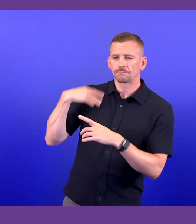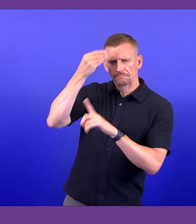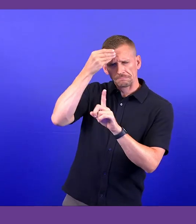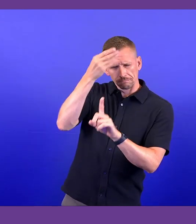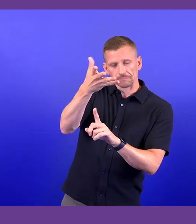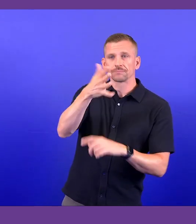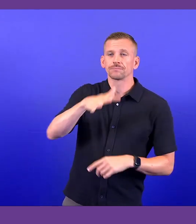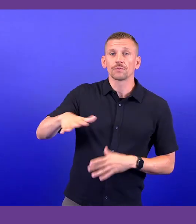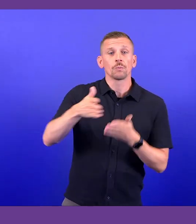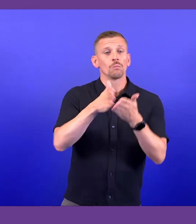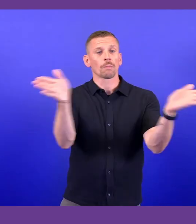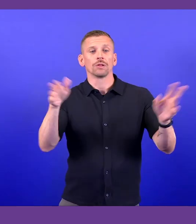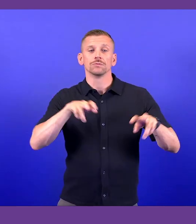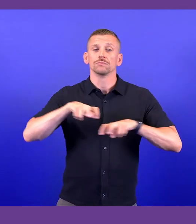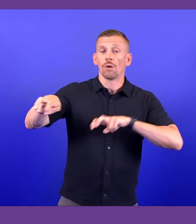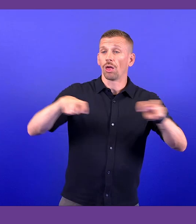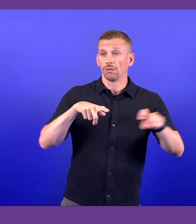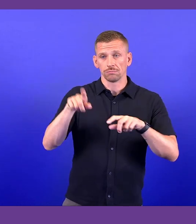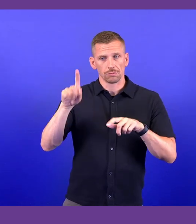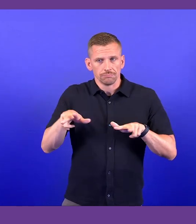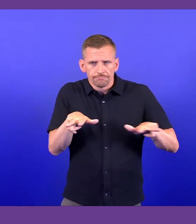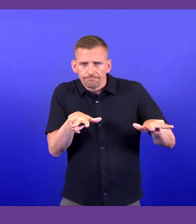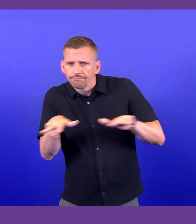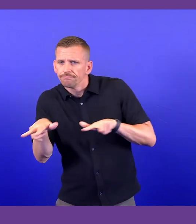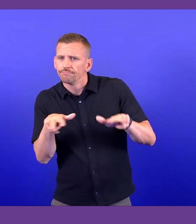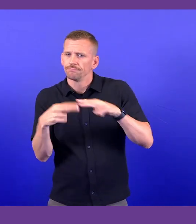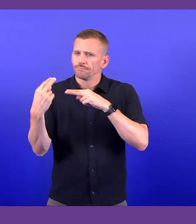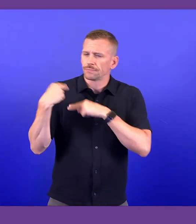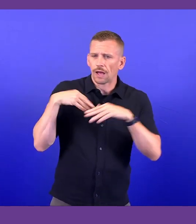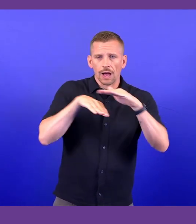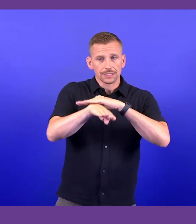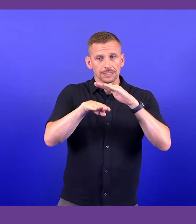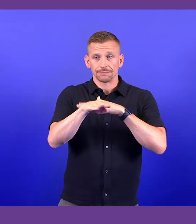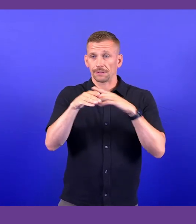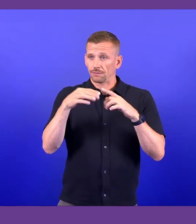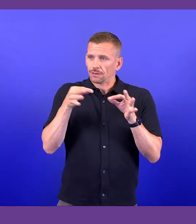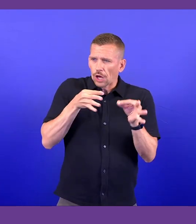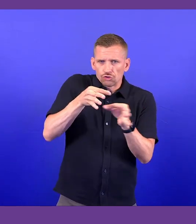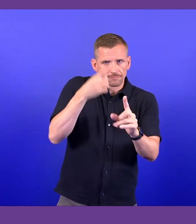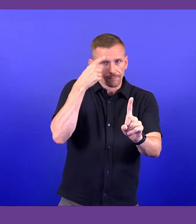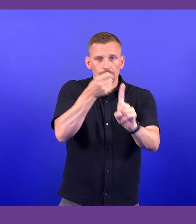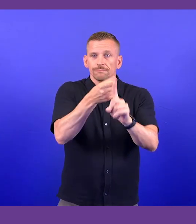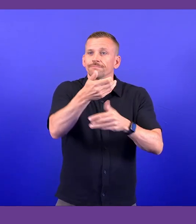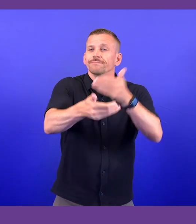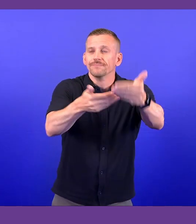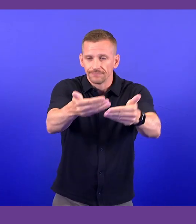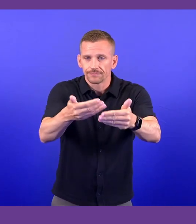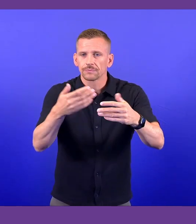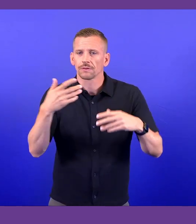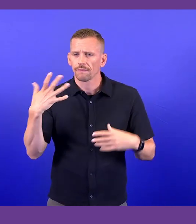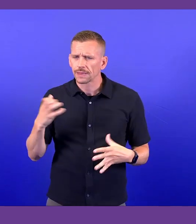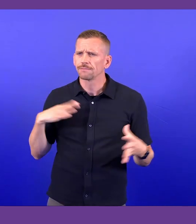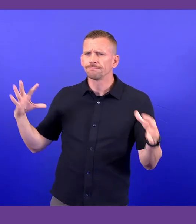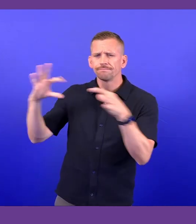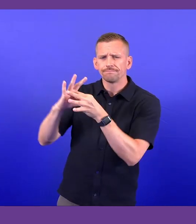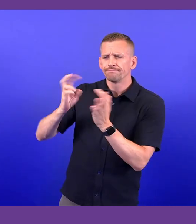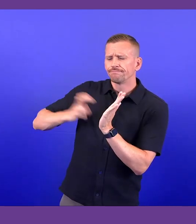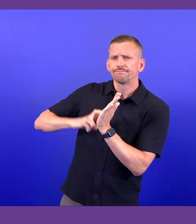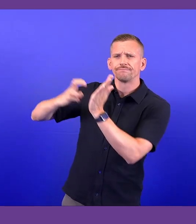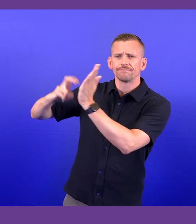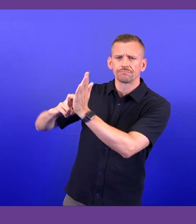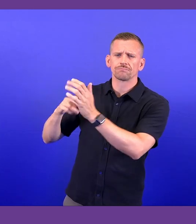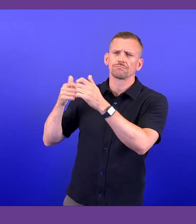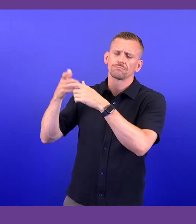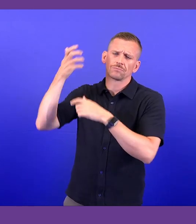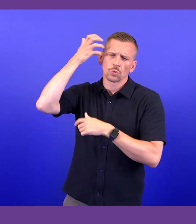strategy. So, you know, operations in public transport are run under a public service contract. So there's a contract between the authority organizing the